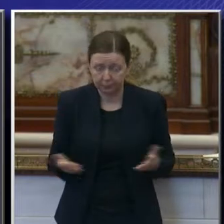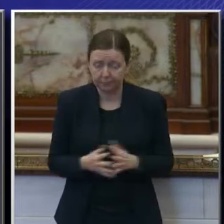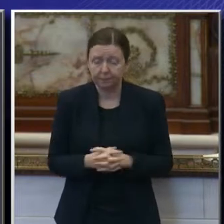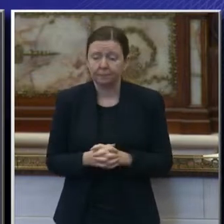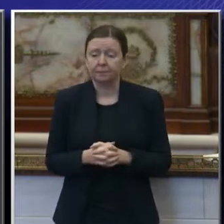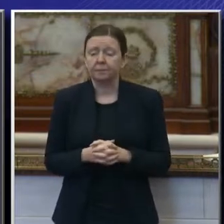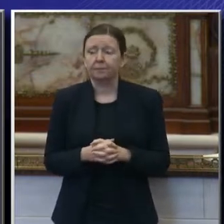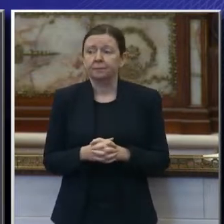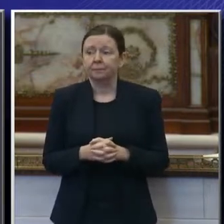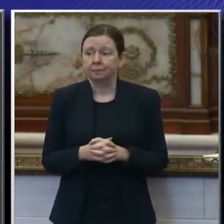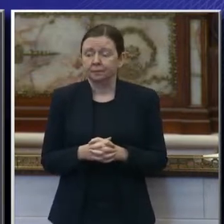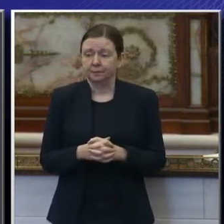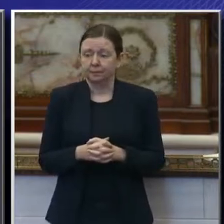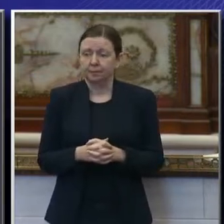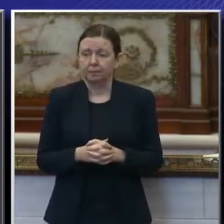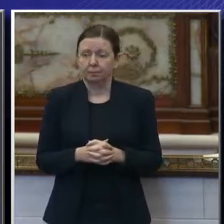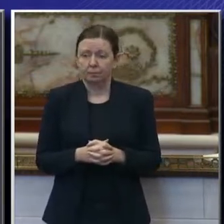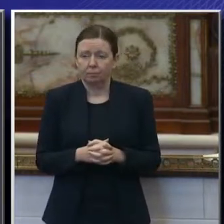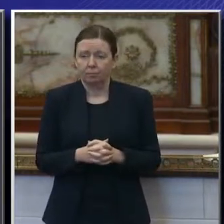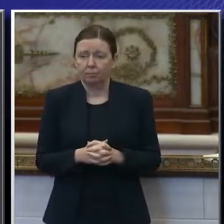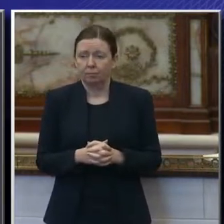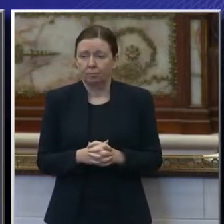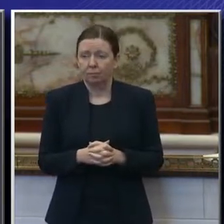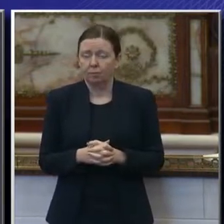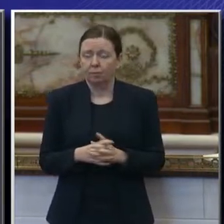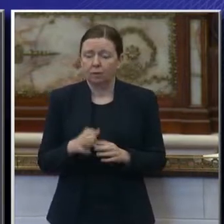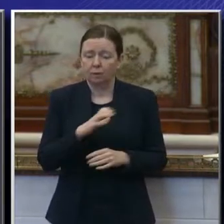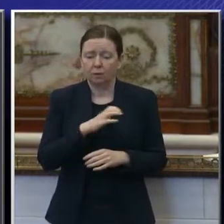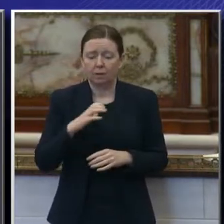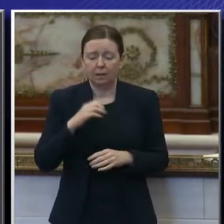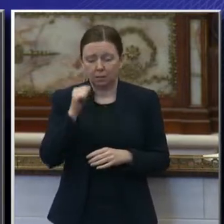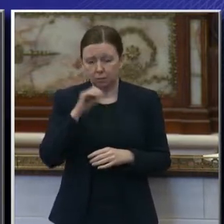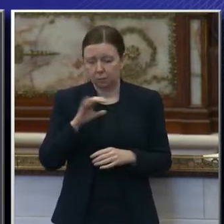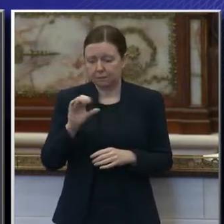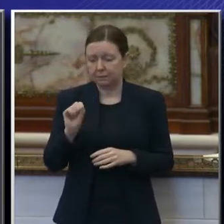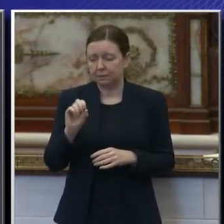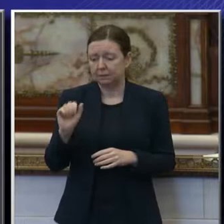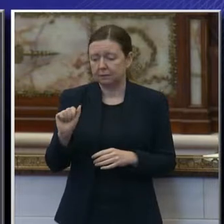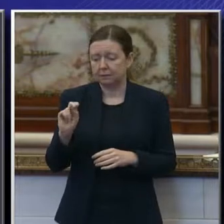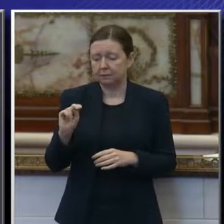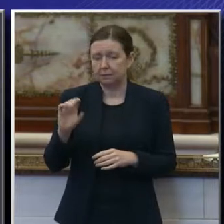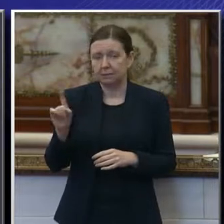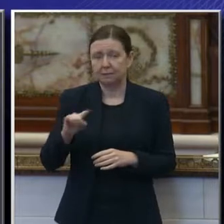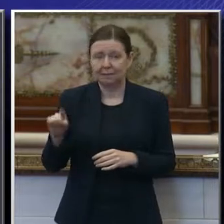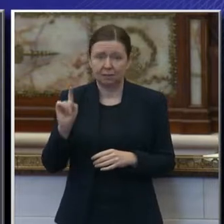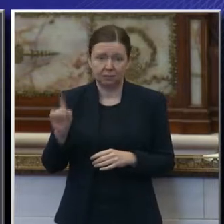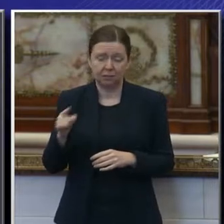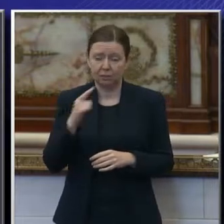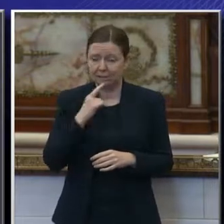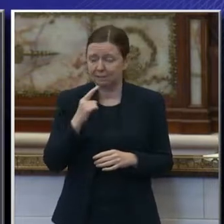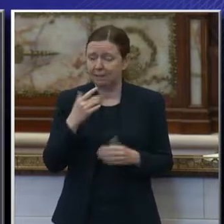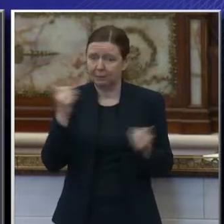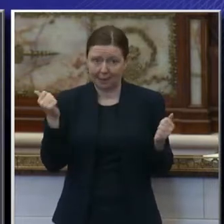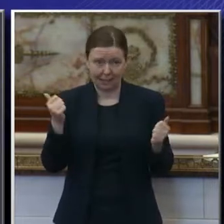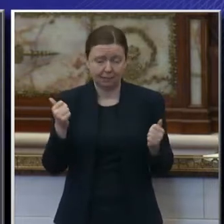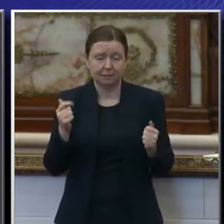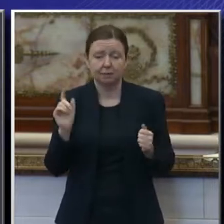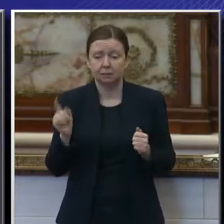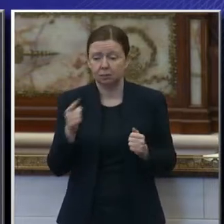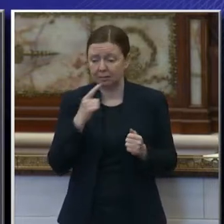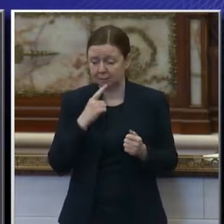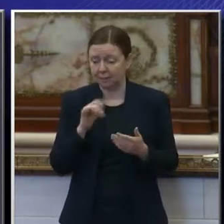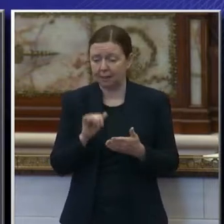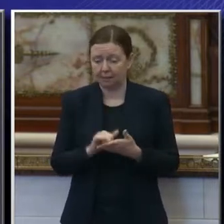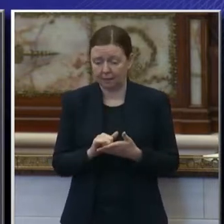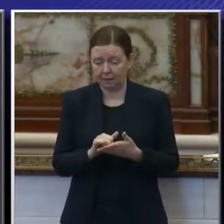you know, to Councilwoman Sanchez's, you know, I think she said it best, where,